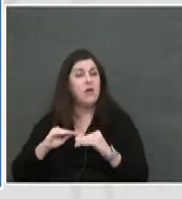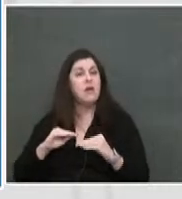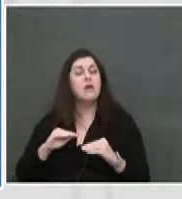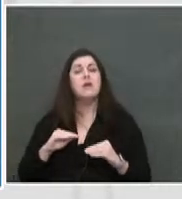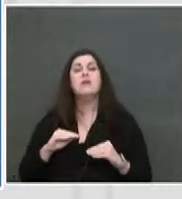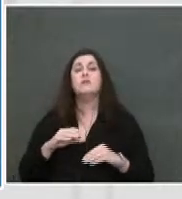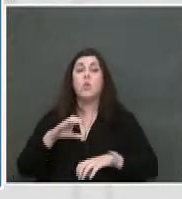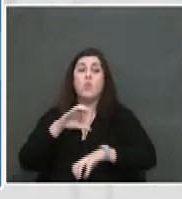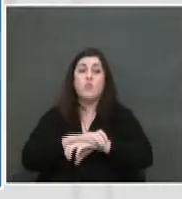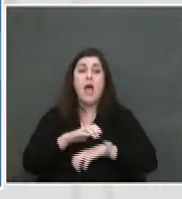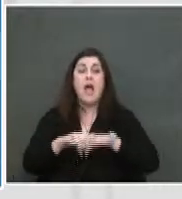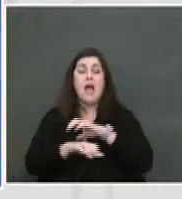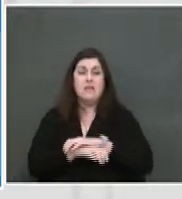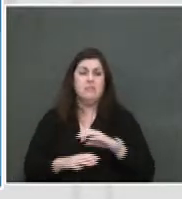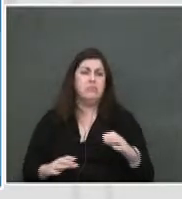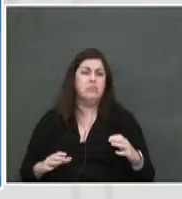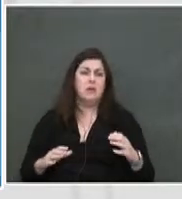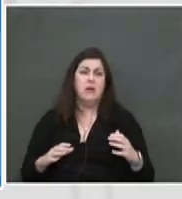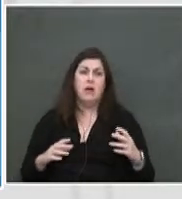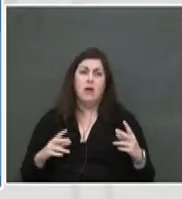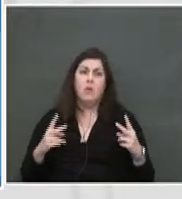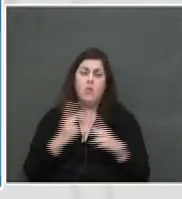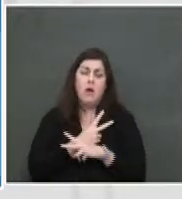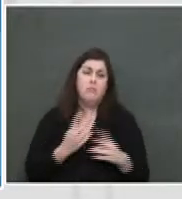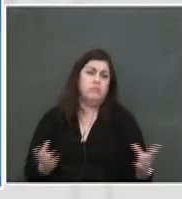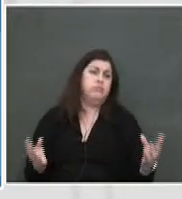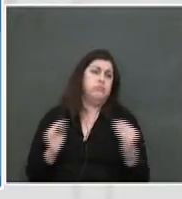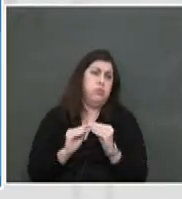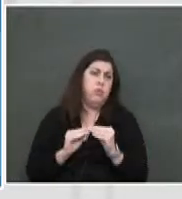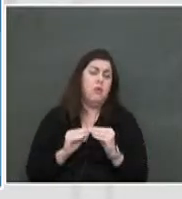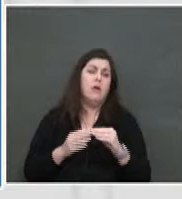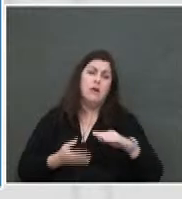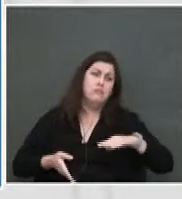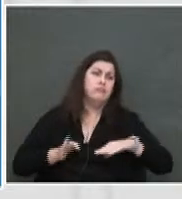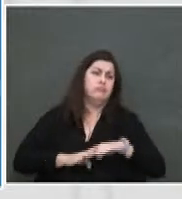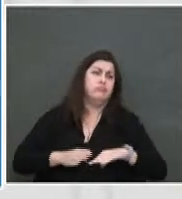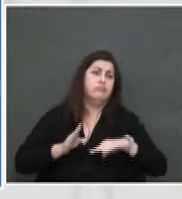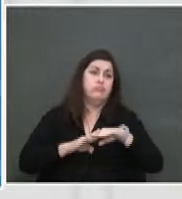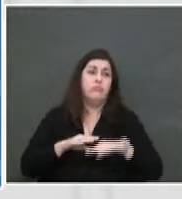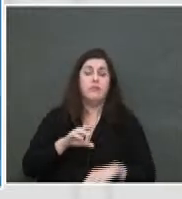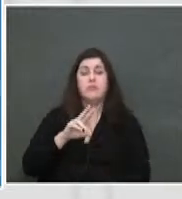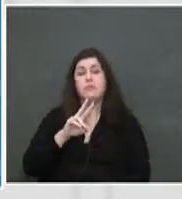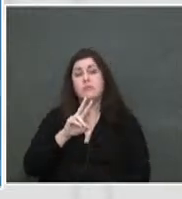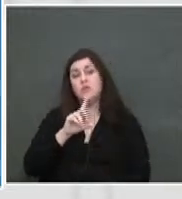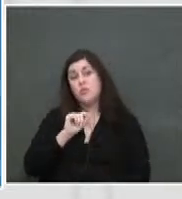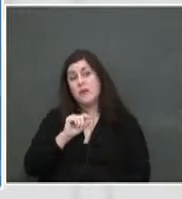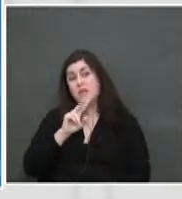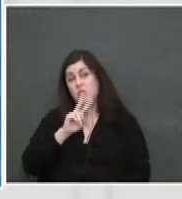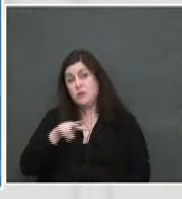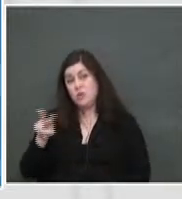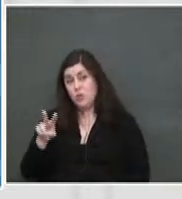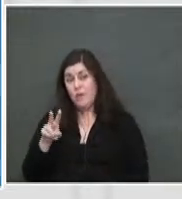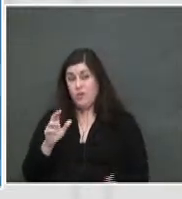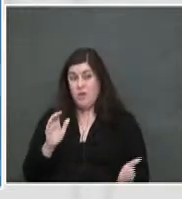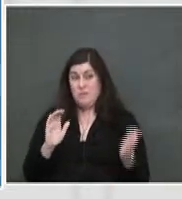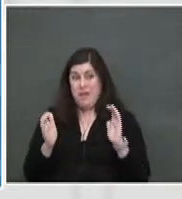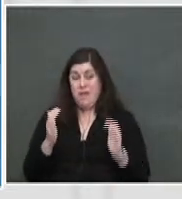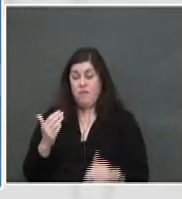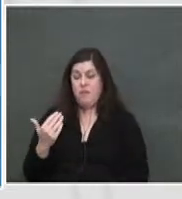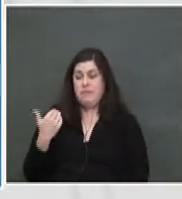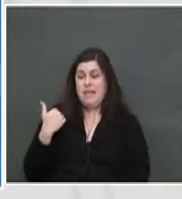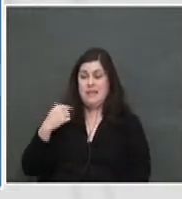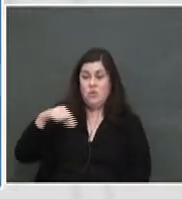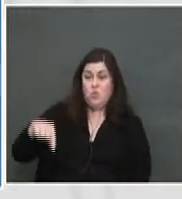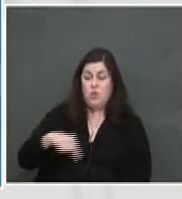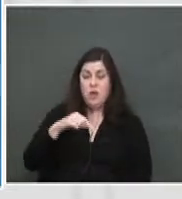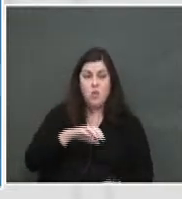gone up every year since 2022. And pretty much every time you look at the comparison from the previous quarter, our arrests are going